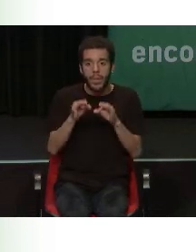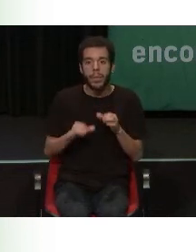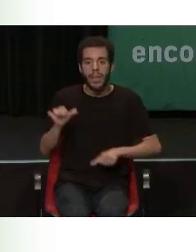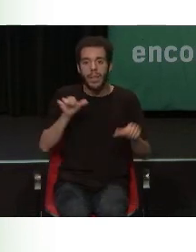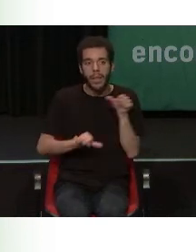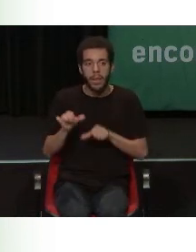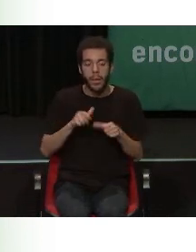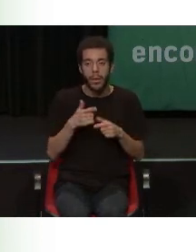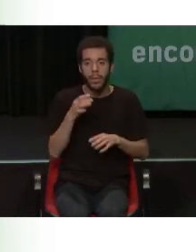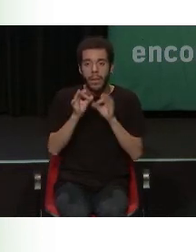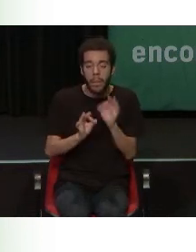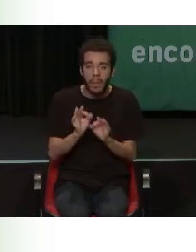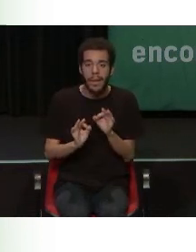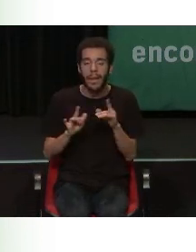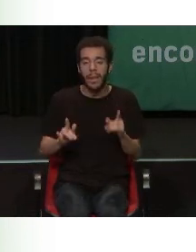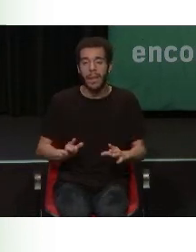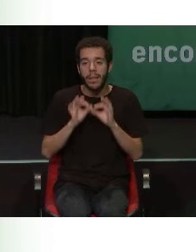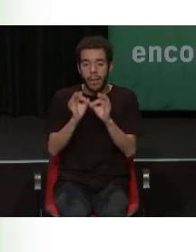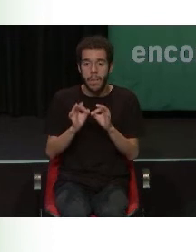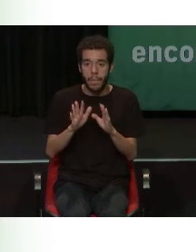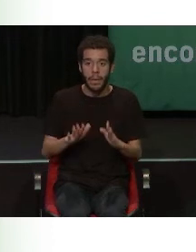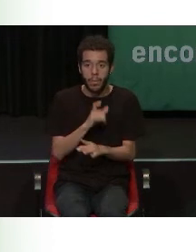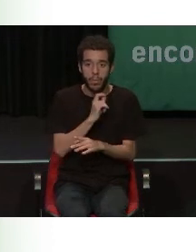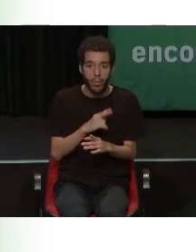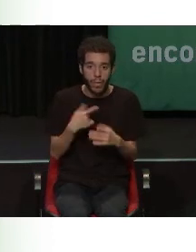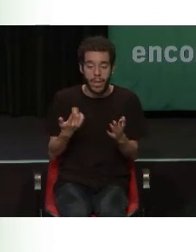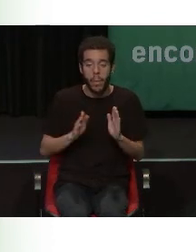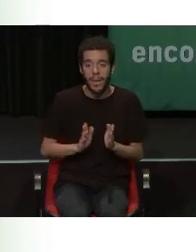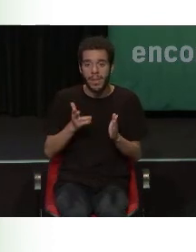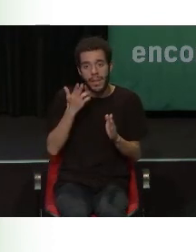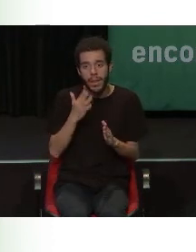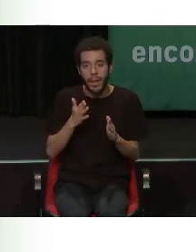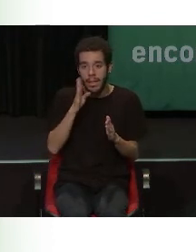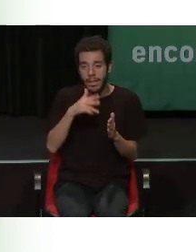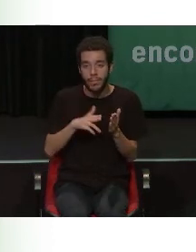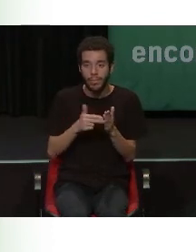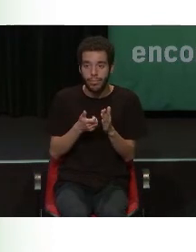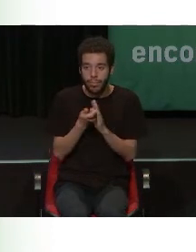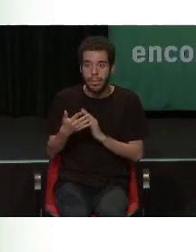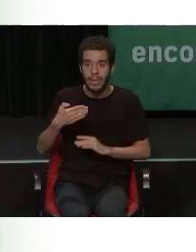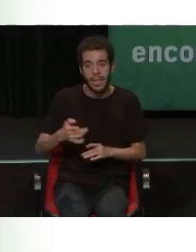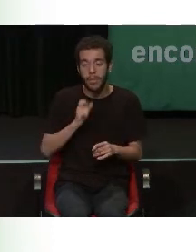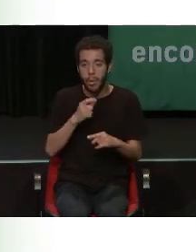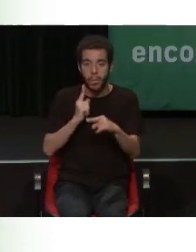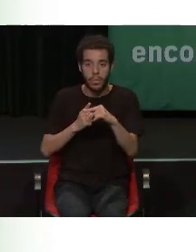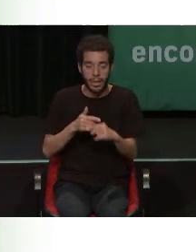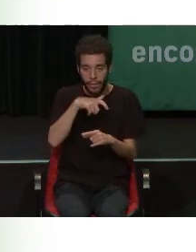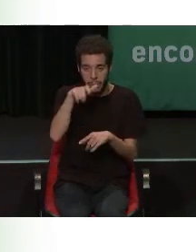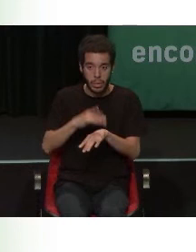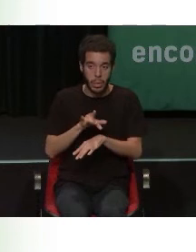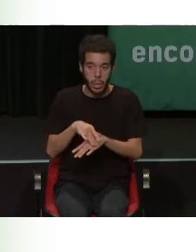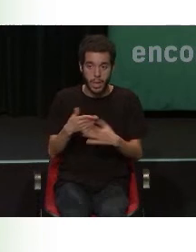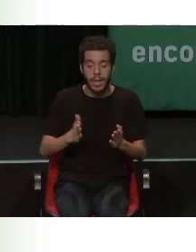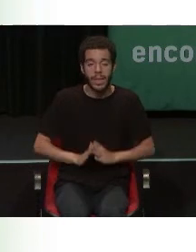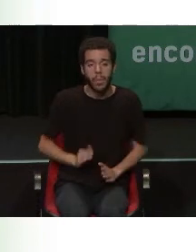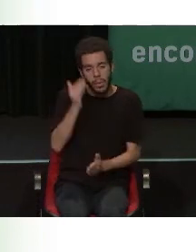targeted therapies aiming at inhibiting IL-7 receptor downstream signaling. So the last and